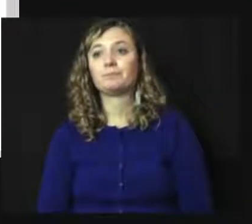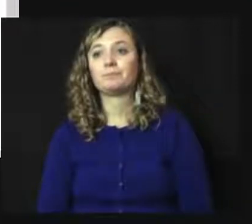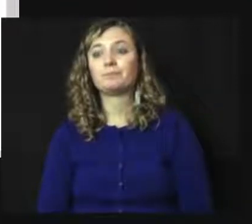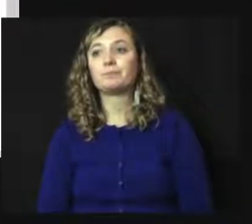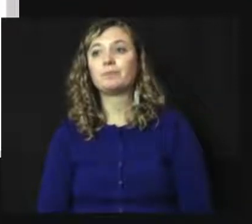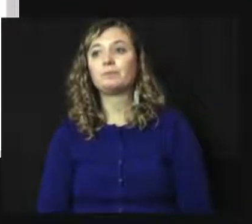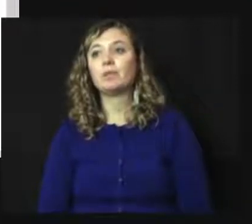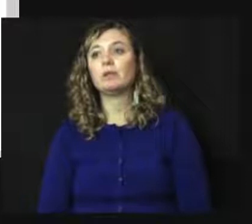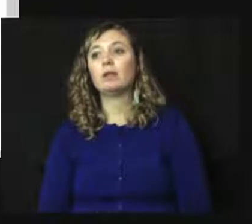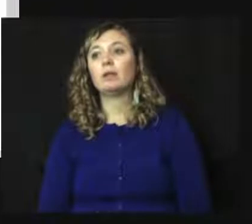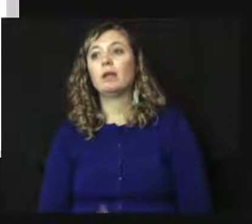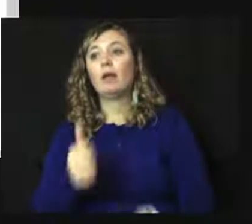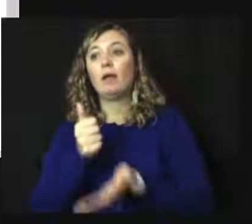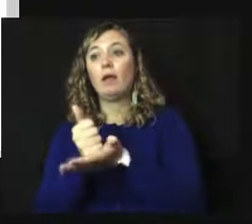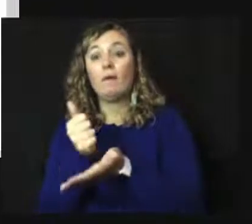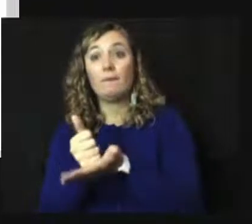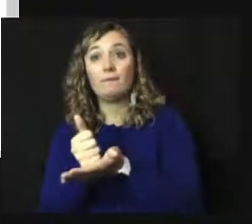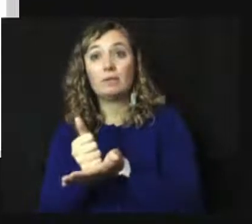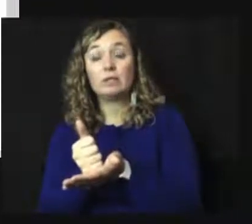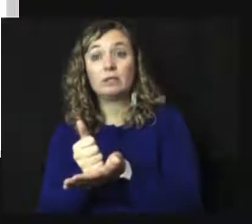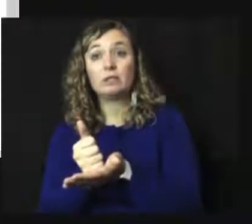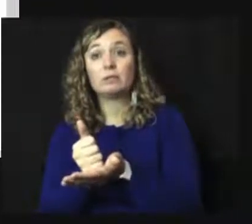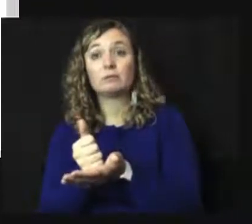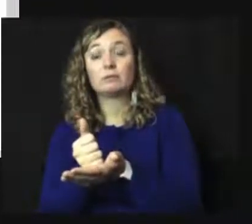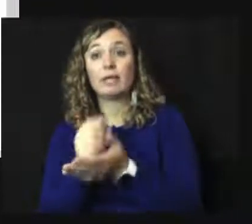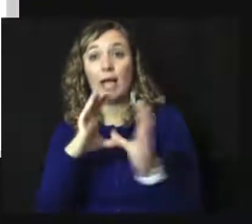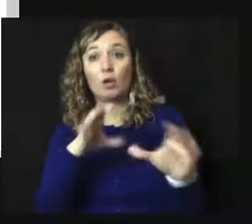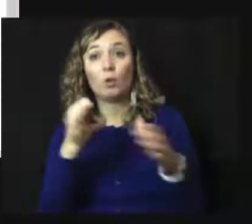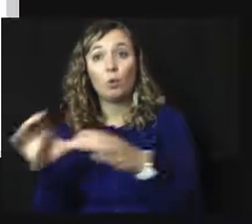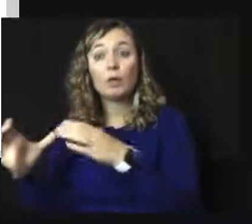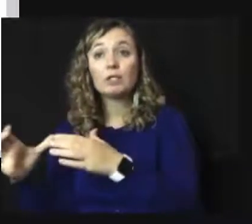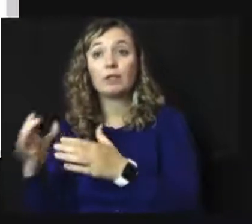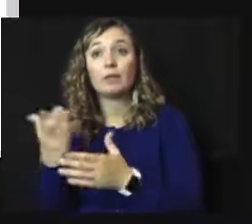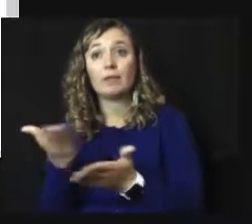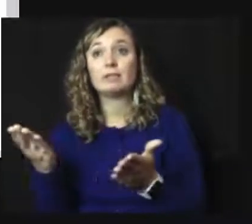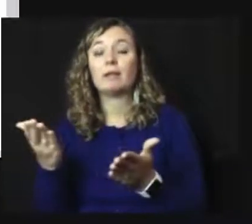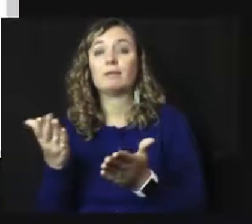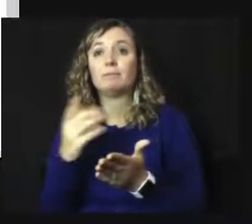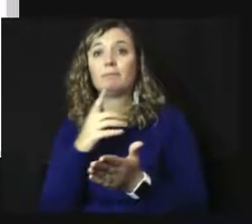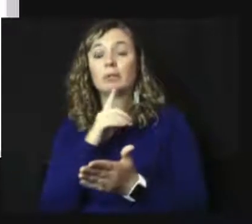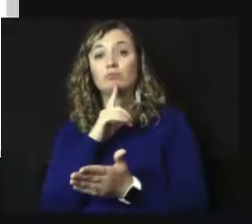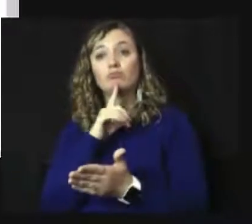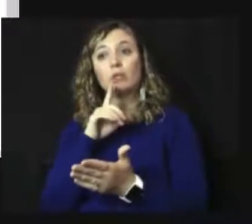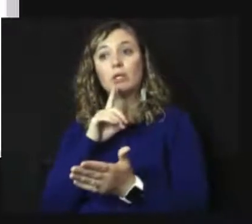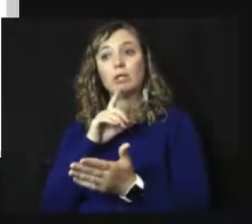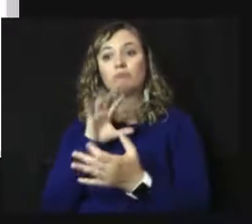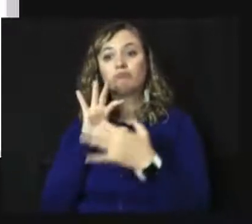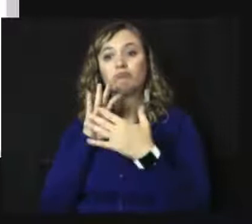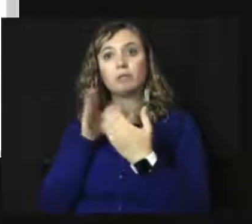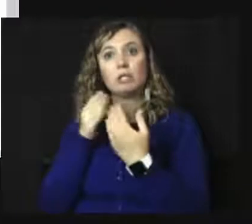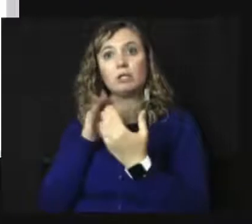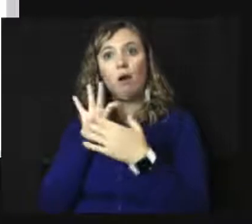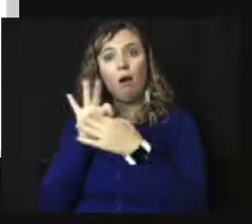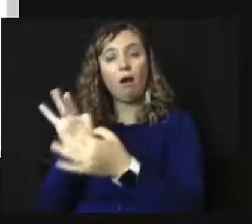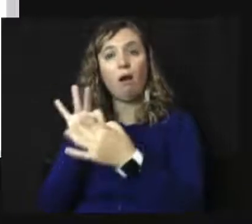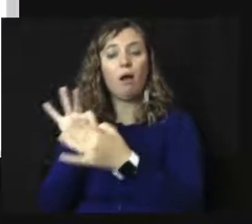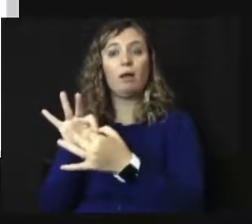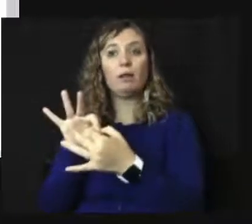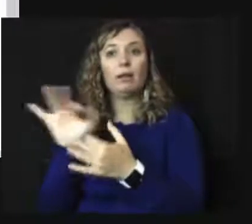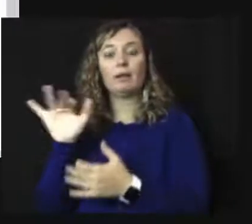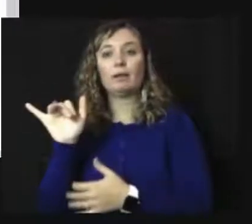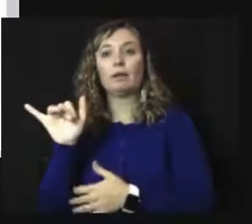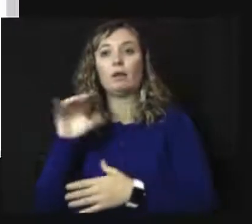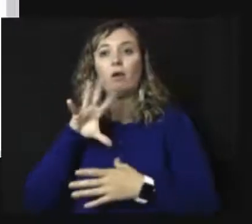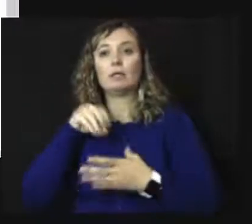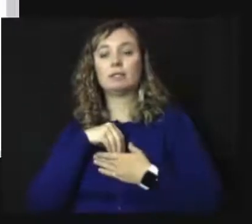are those things that make it a bit easier to relate. So when we see characters on TV, like autistic characters lining things